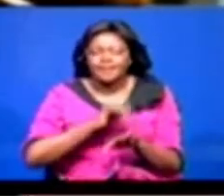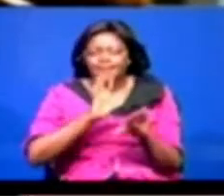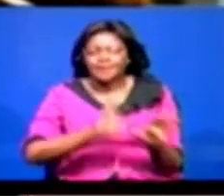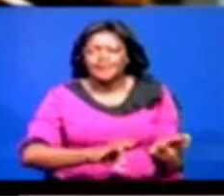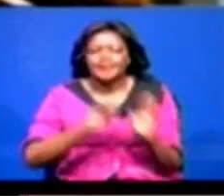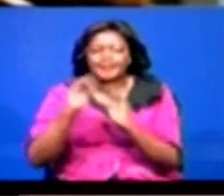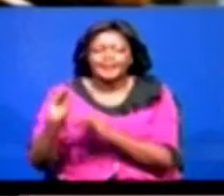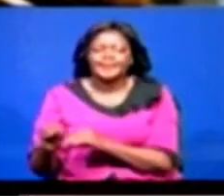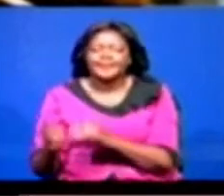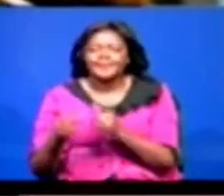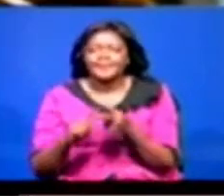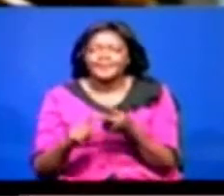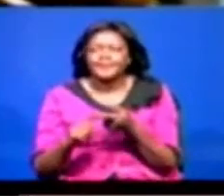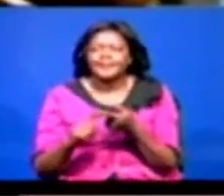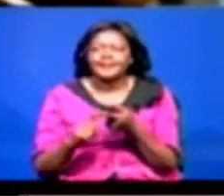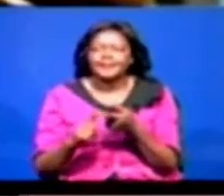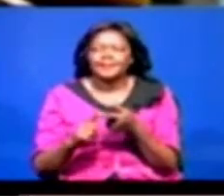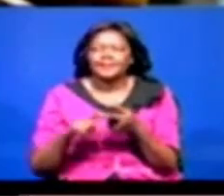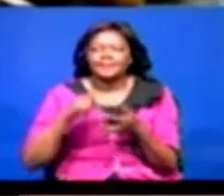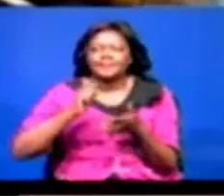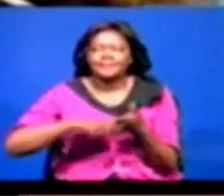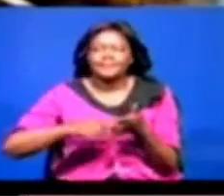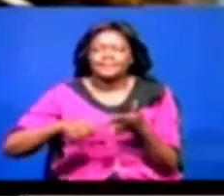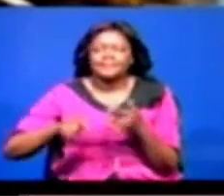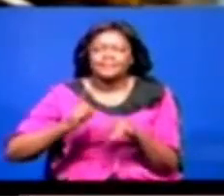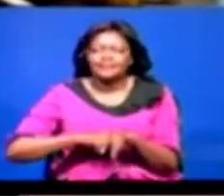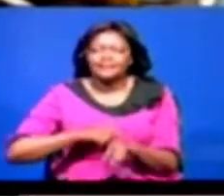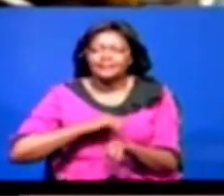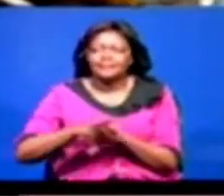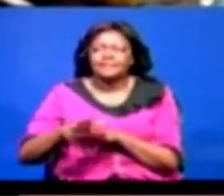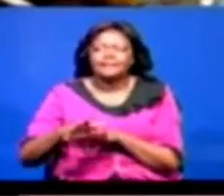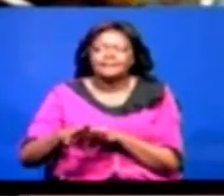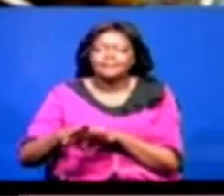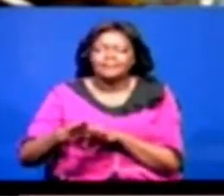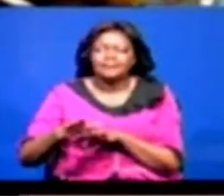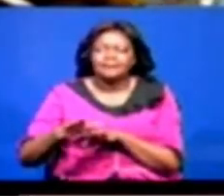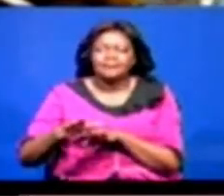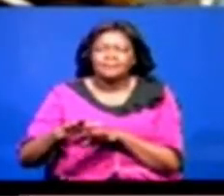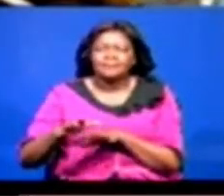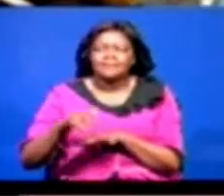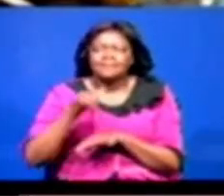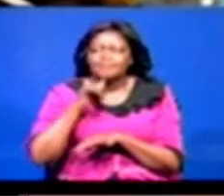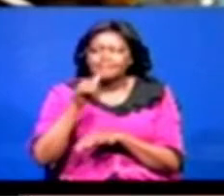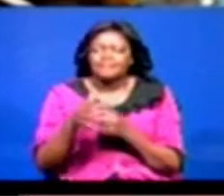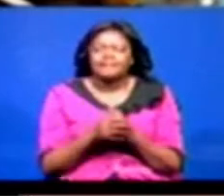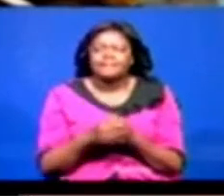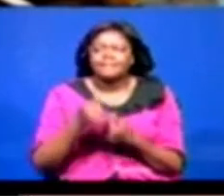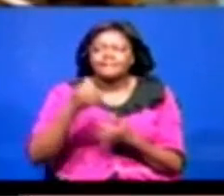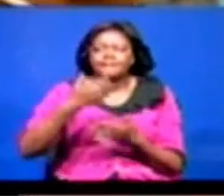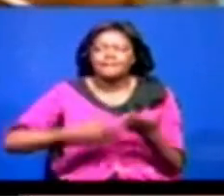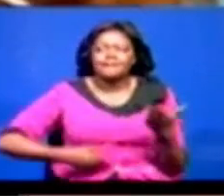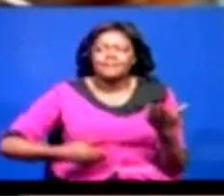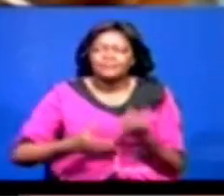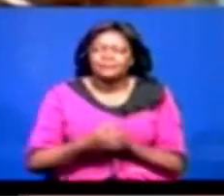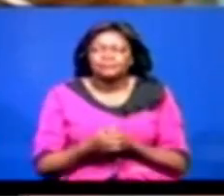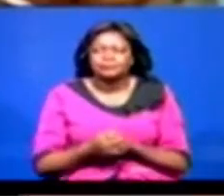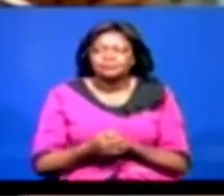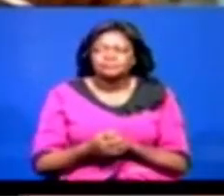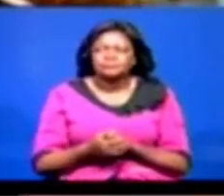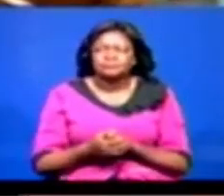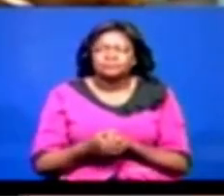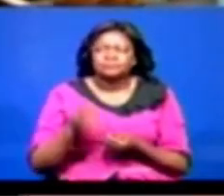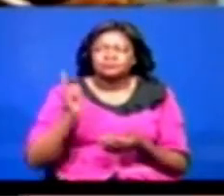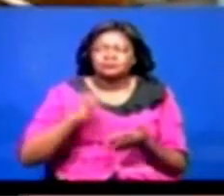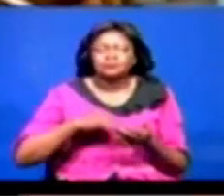encrypted. So as it is transmitted, it is not in the form of what we would